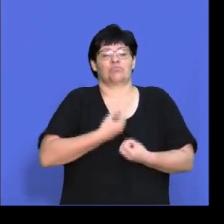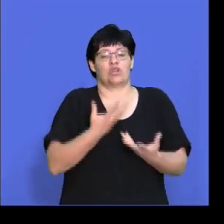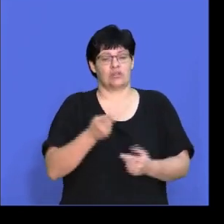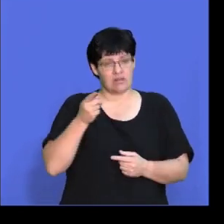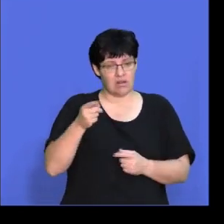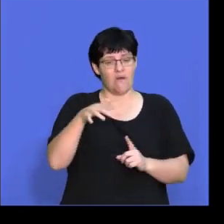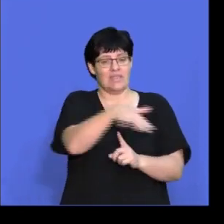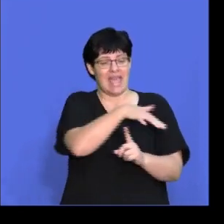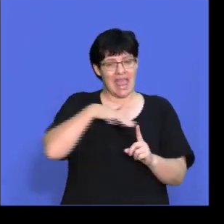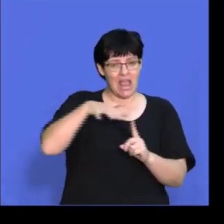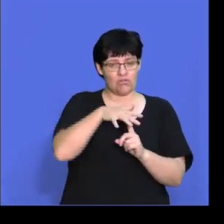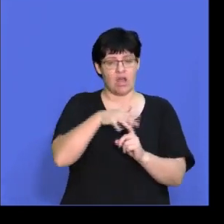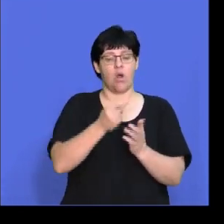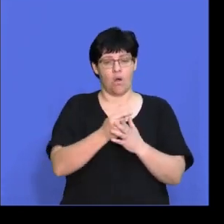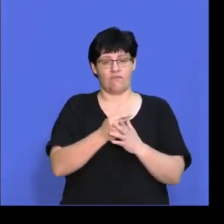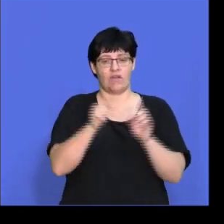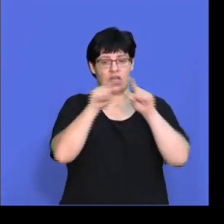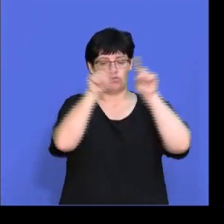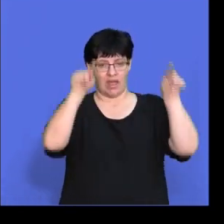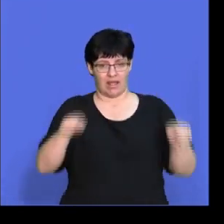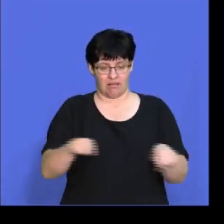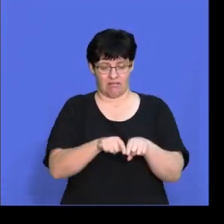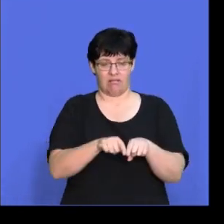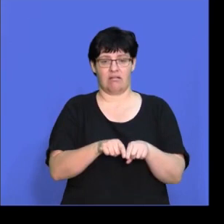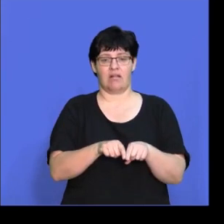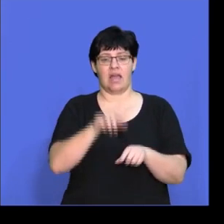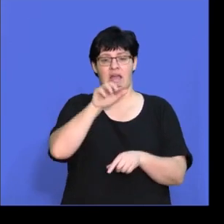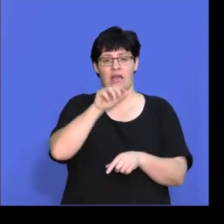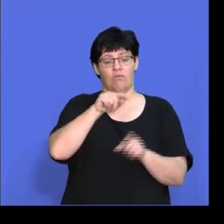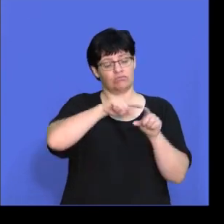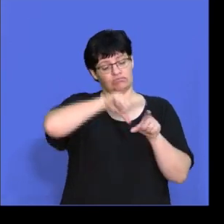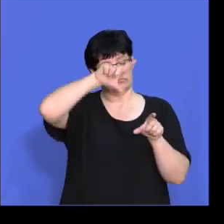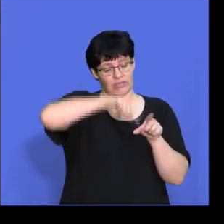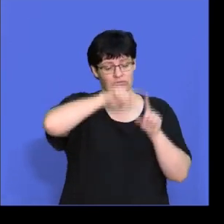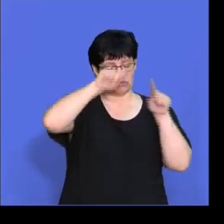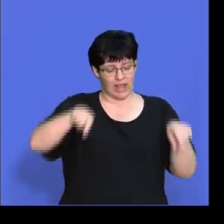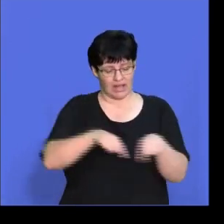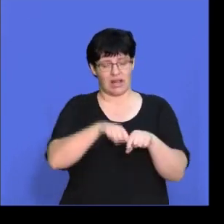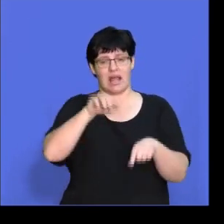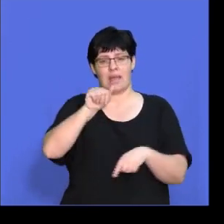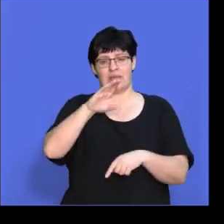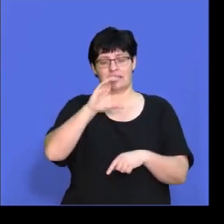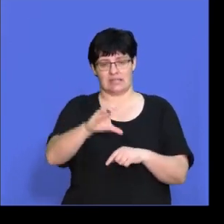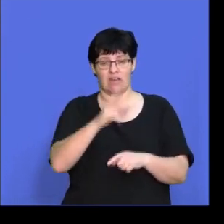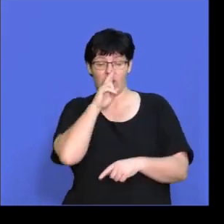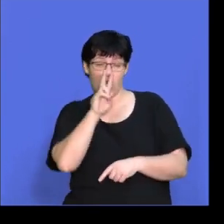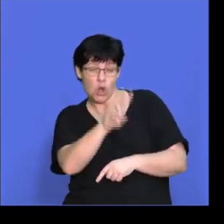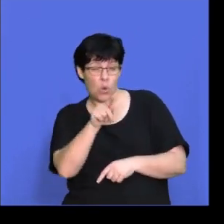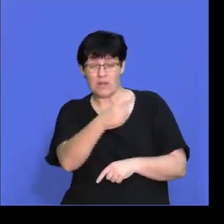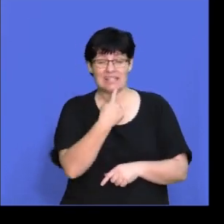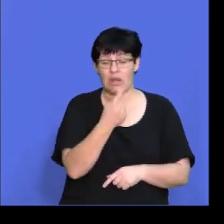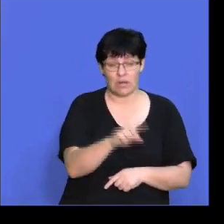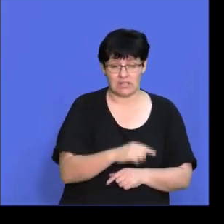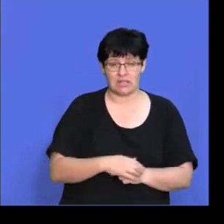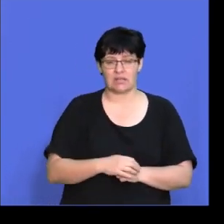just the expression of the area of that triangle ABC in terms of t. So if I critically look at what